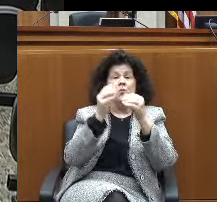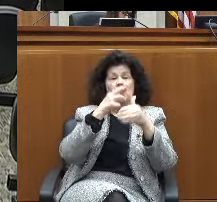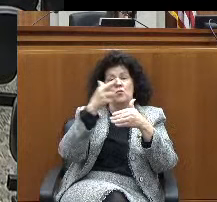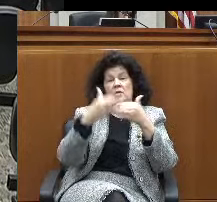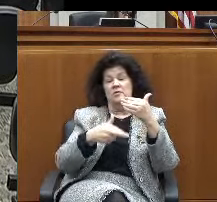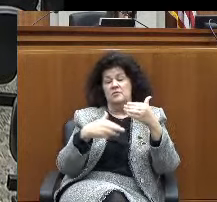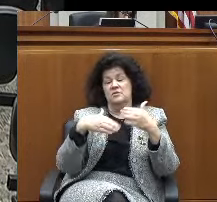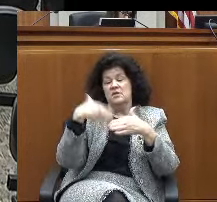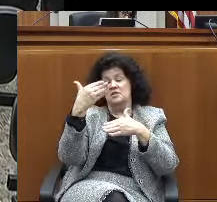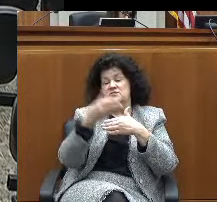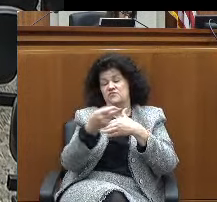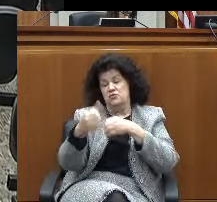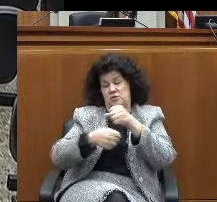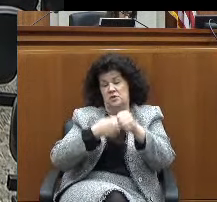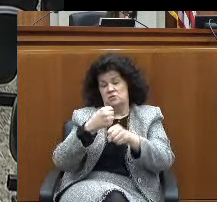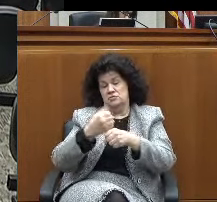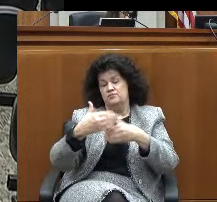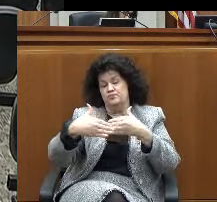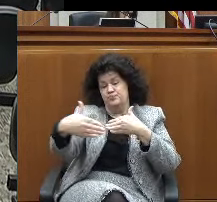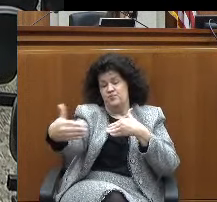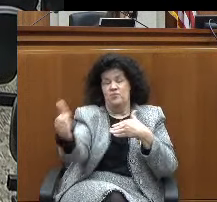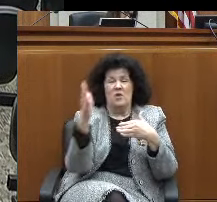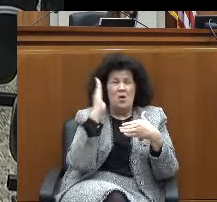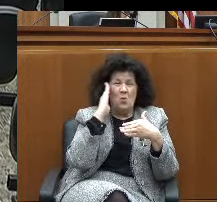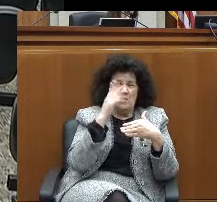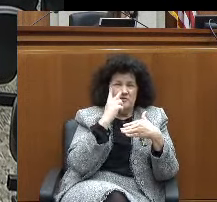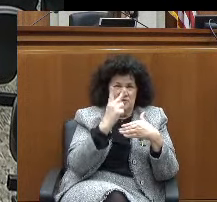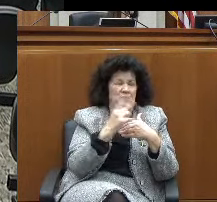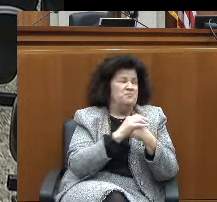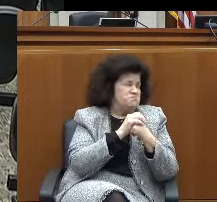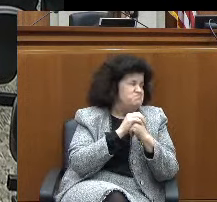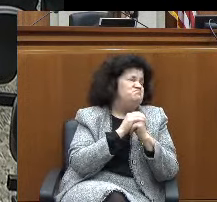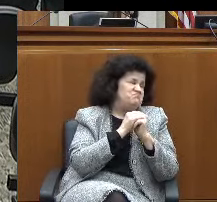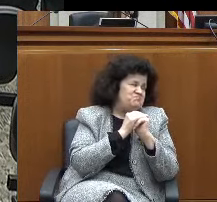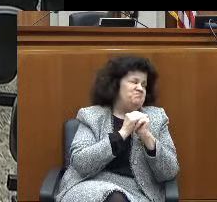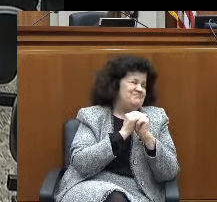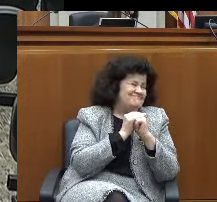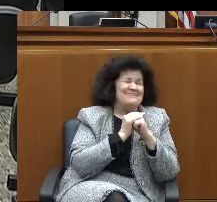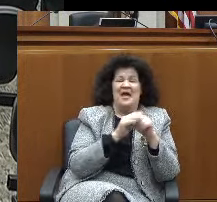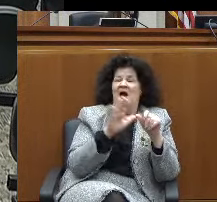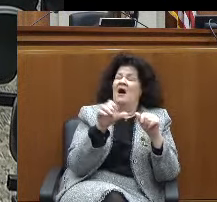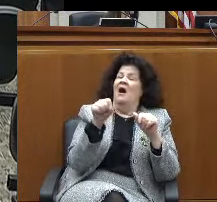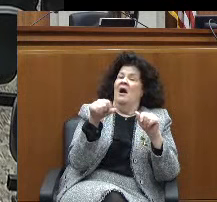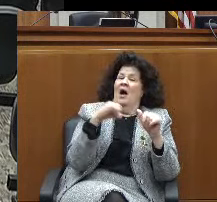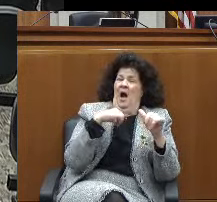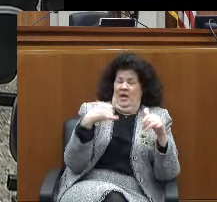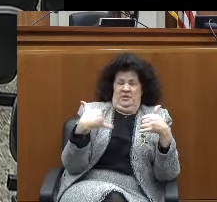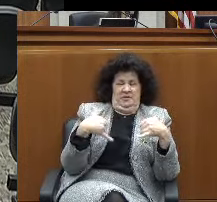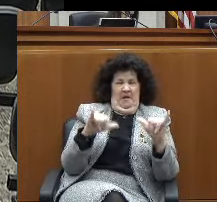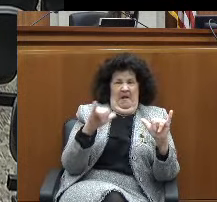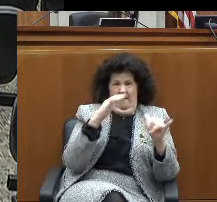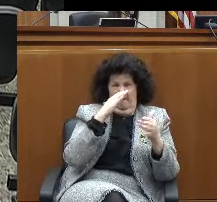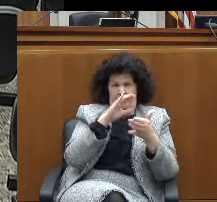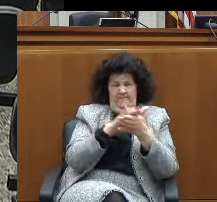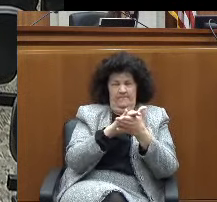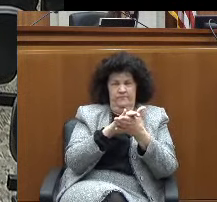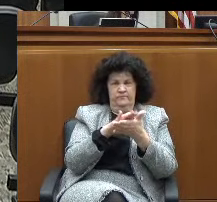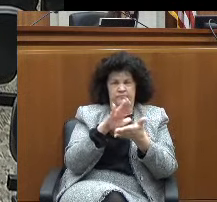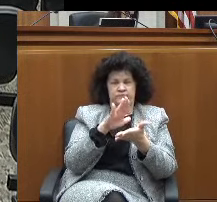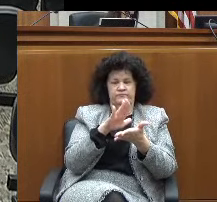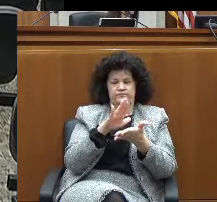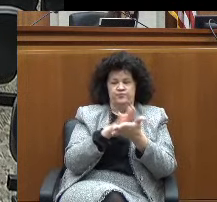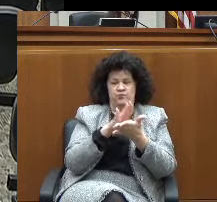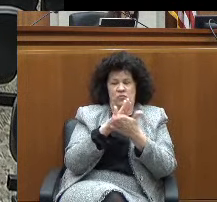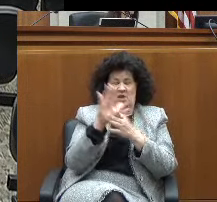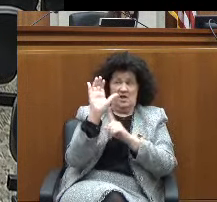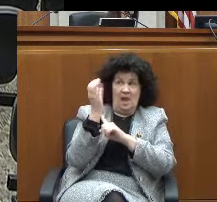next few years, which is really promising as That's well. incredibly promising. I have a follow-up. So I still believe that school climate data